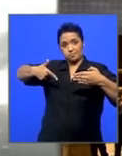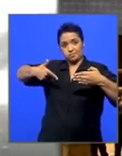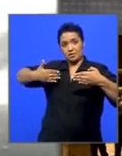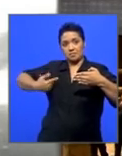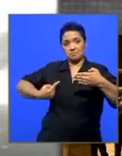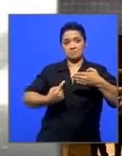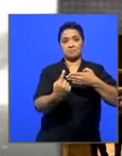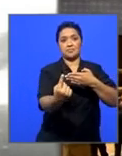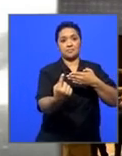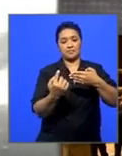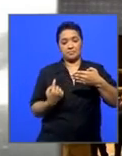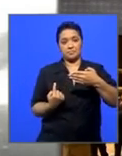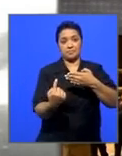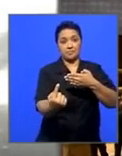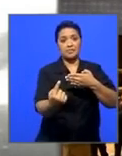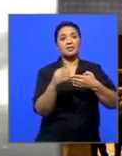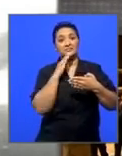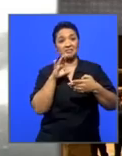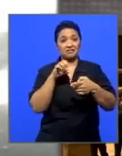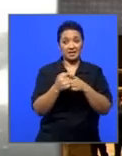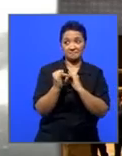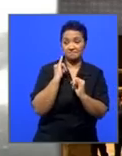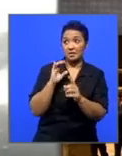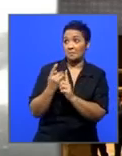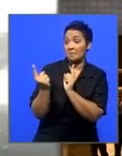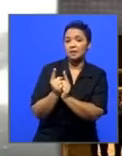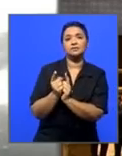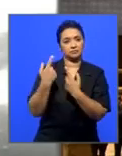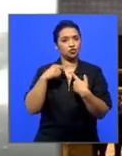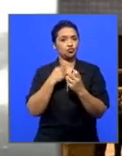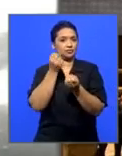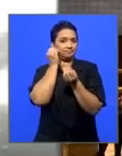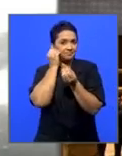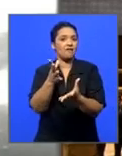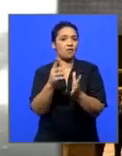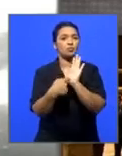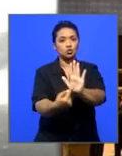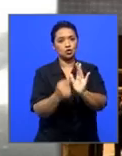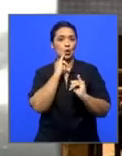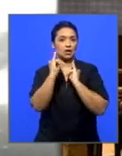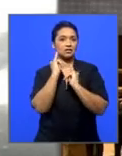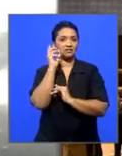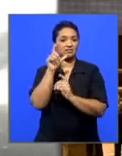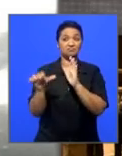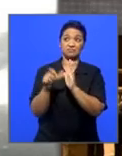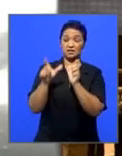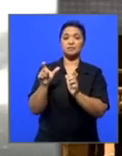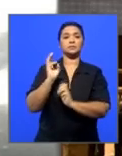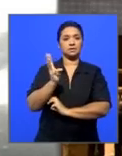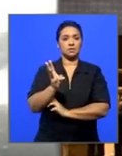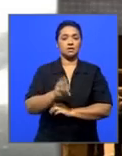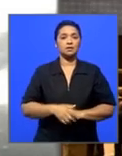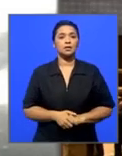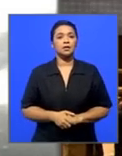as they do come out. So if our reporters are able to get any of the VIPs, we certainly will bring you those interviews. In fact, we will be bringing you those interviews